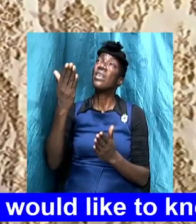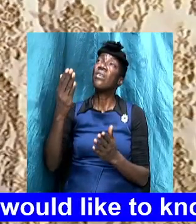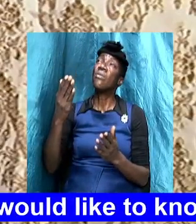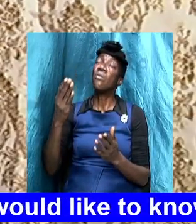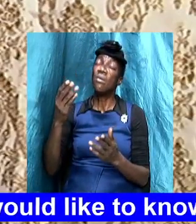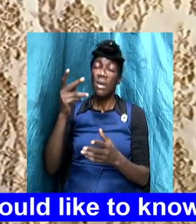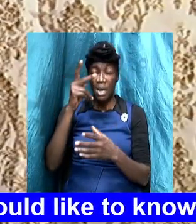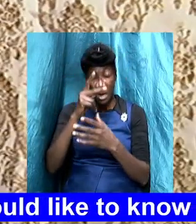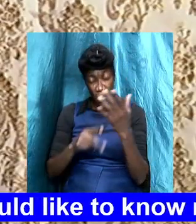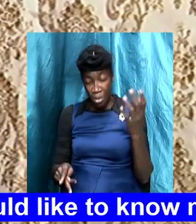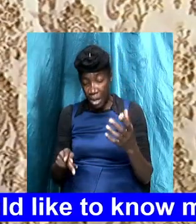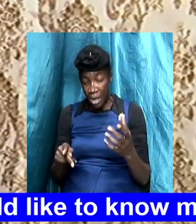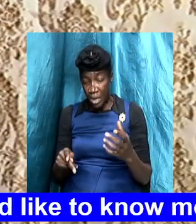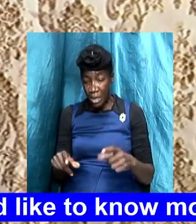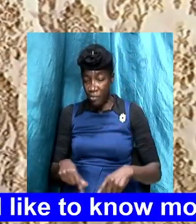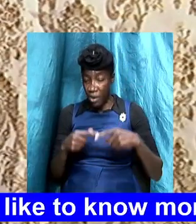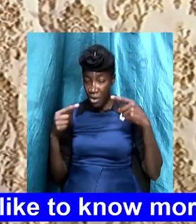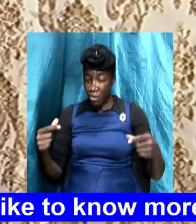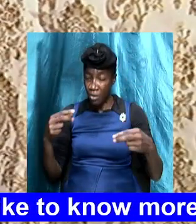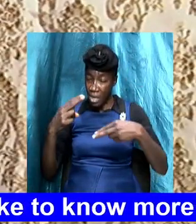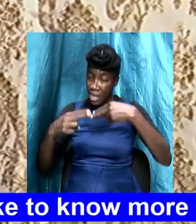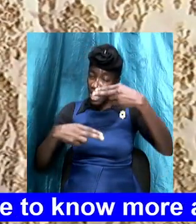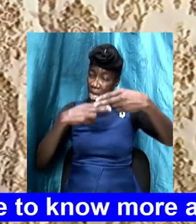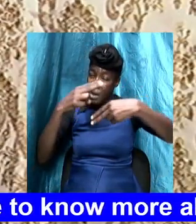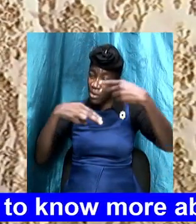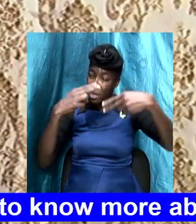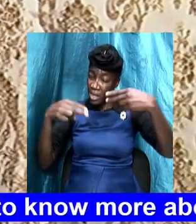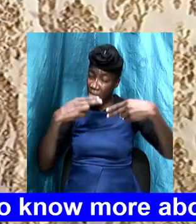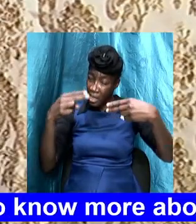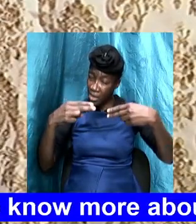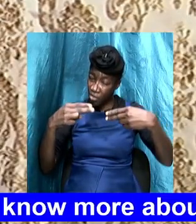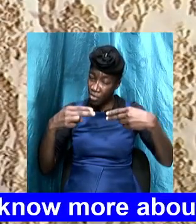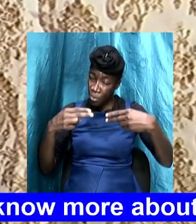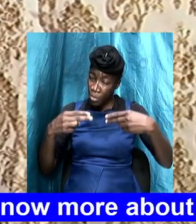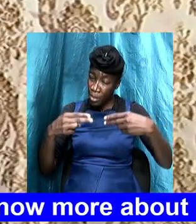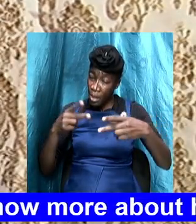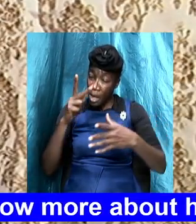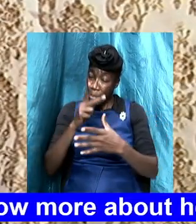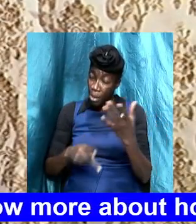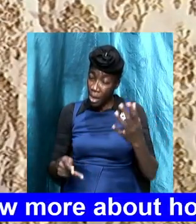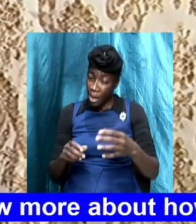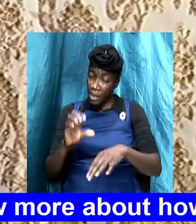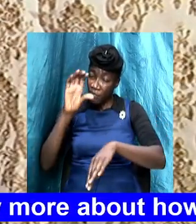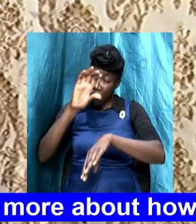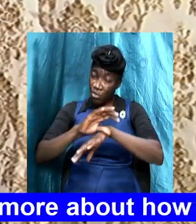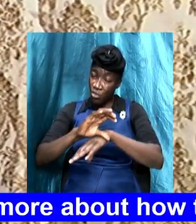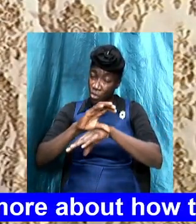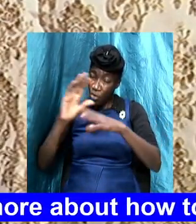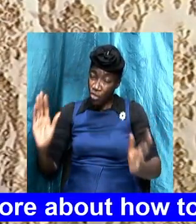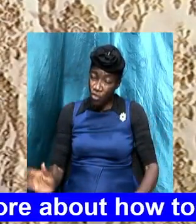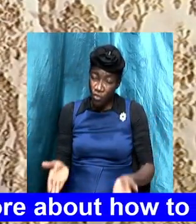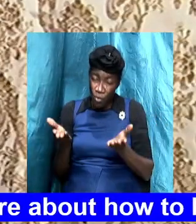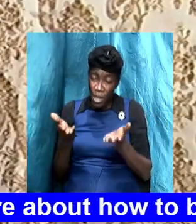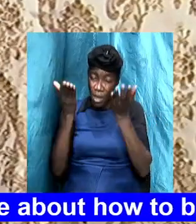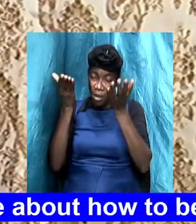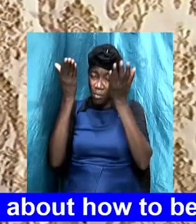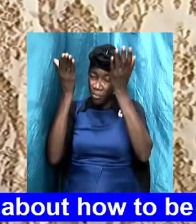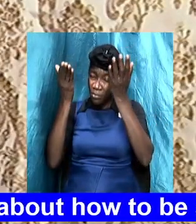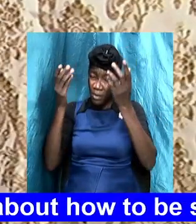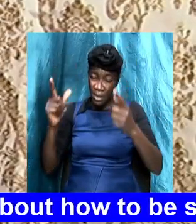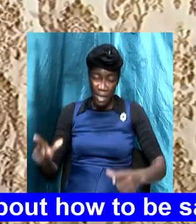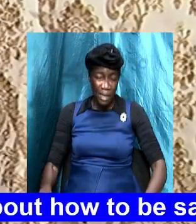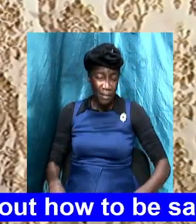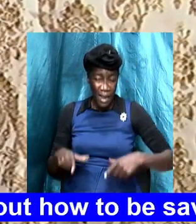great heritage. We're a part of the ecclesia, the church triumphant, the church that is alive and